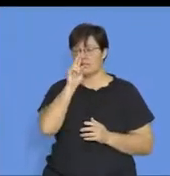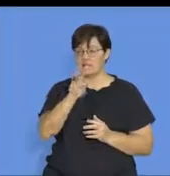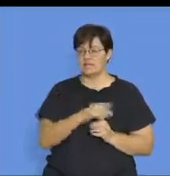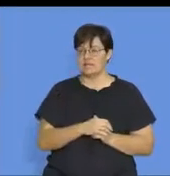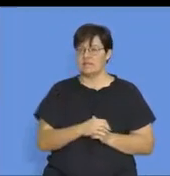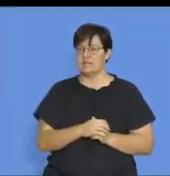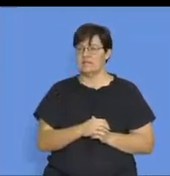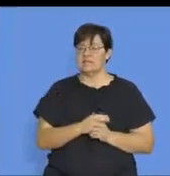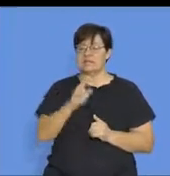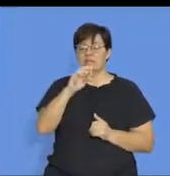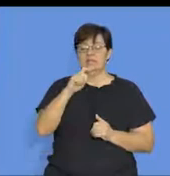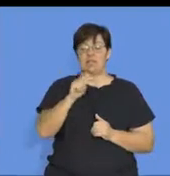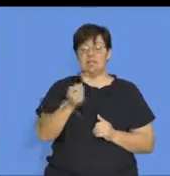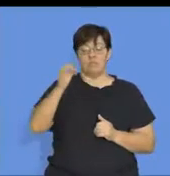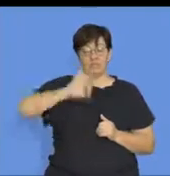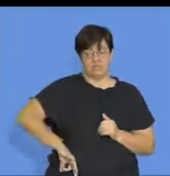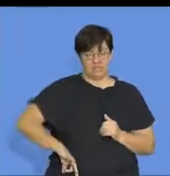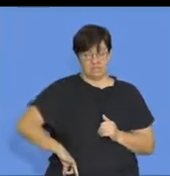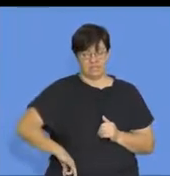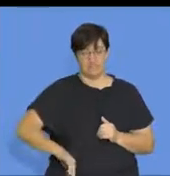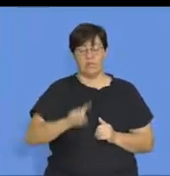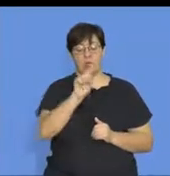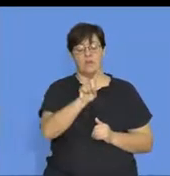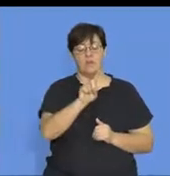see, the net profit amounted to